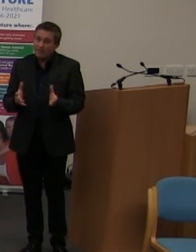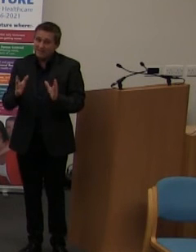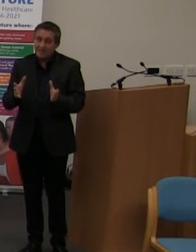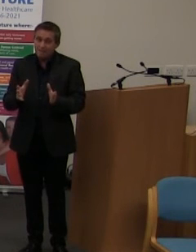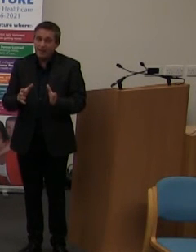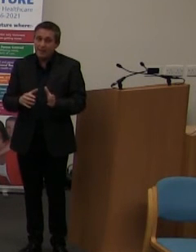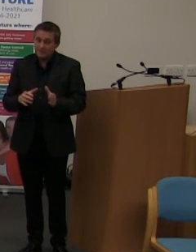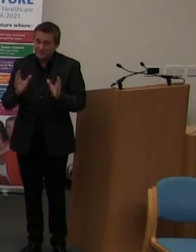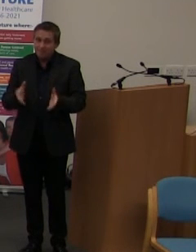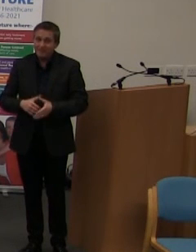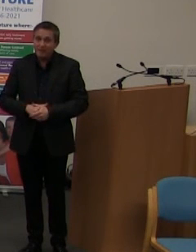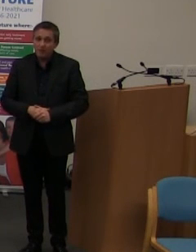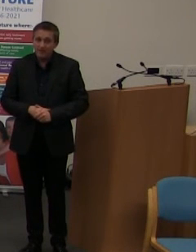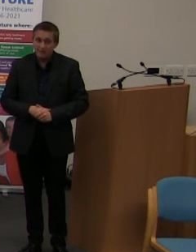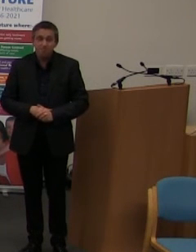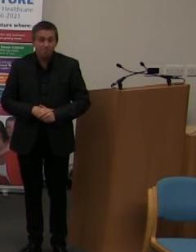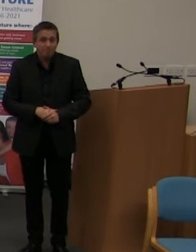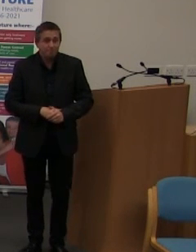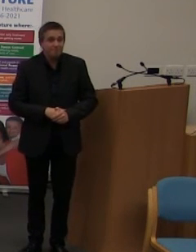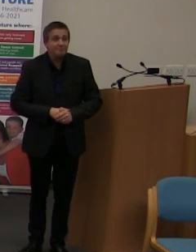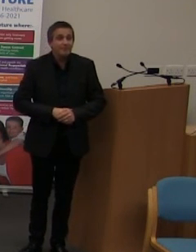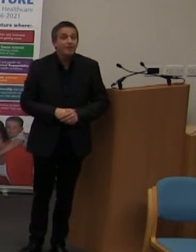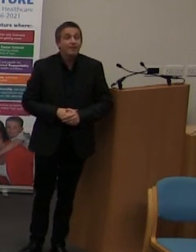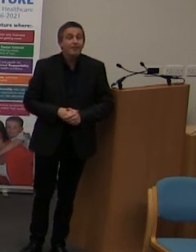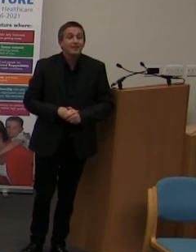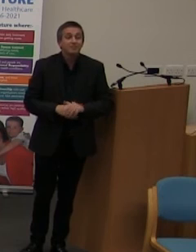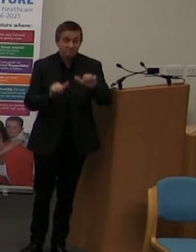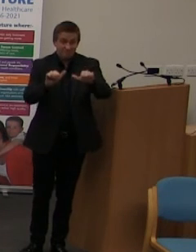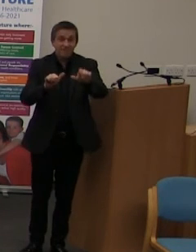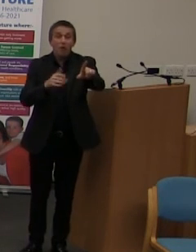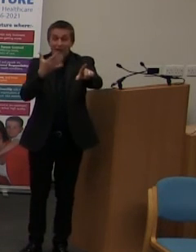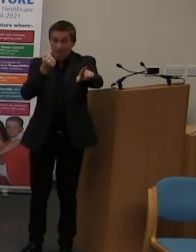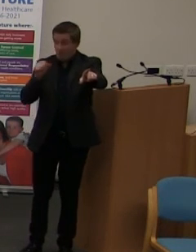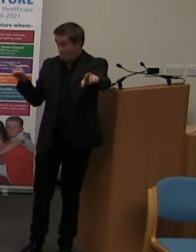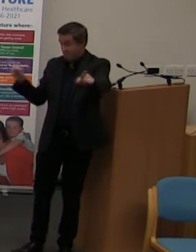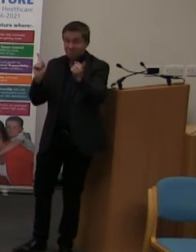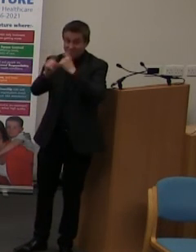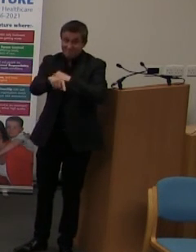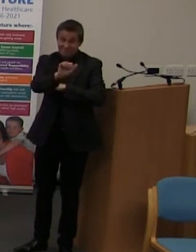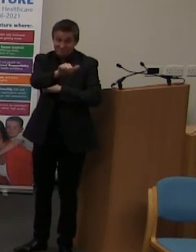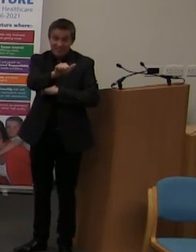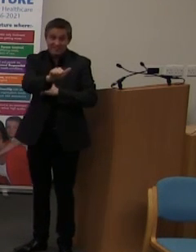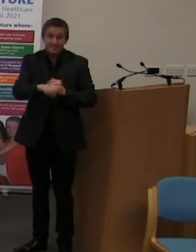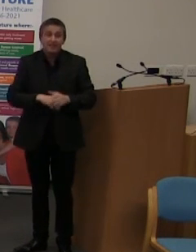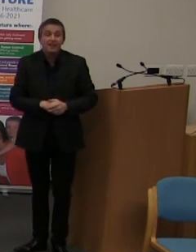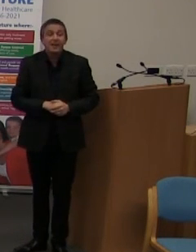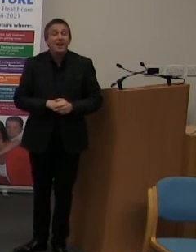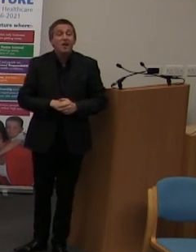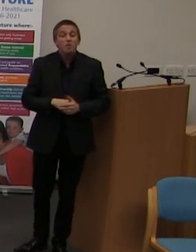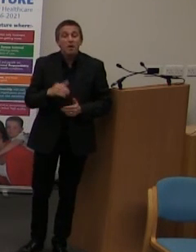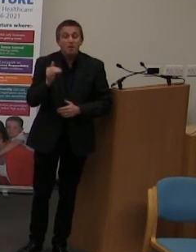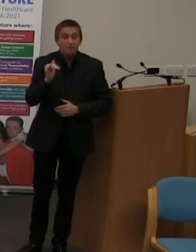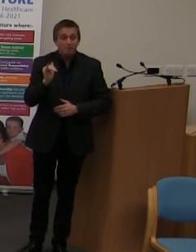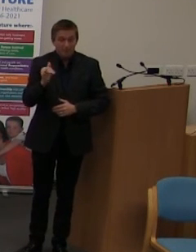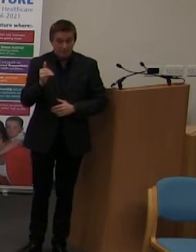more of an attempt made to stamp down on this. Okay, we are certainly, and maybe one of our GP colleagues might want to help